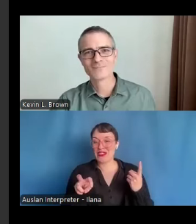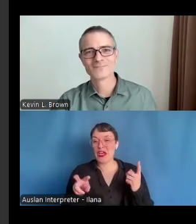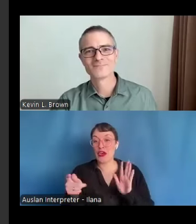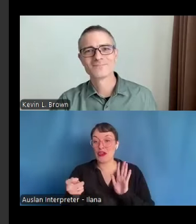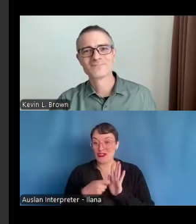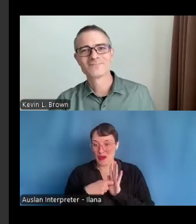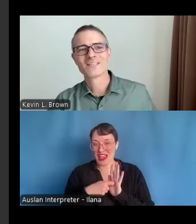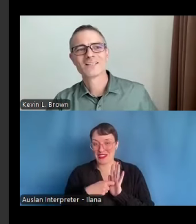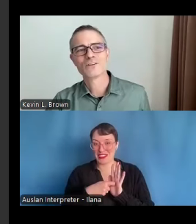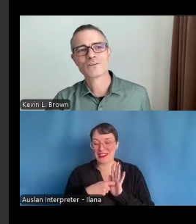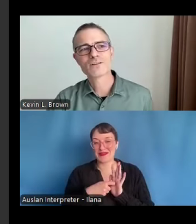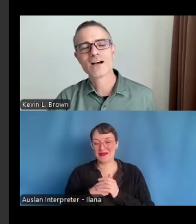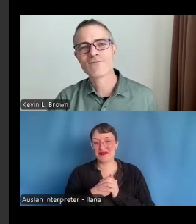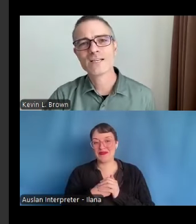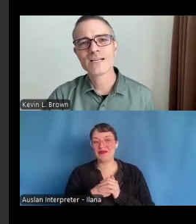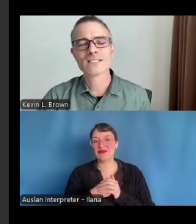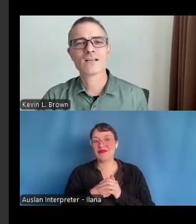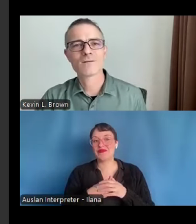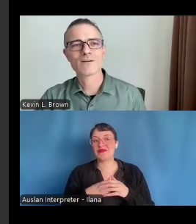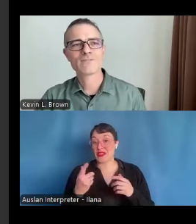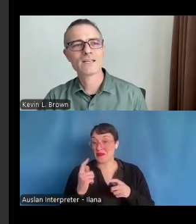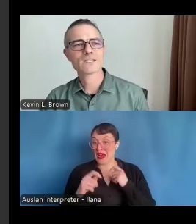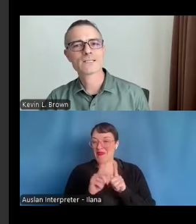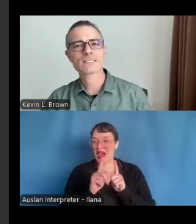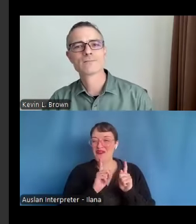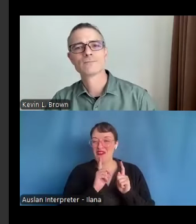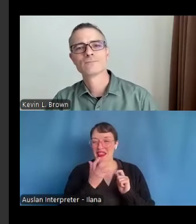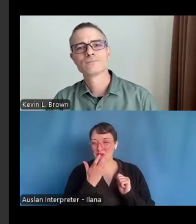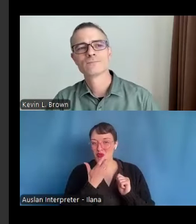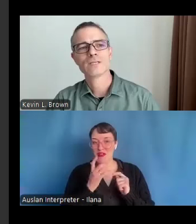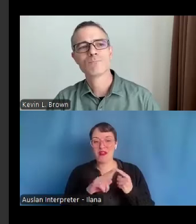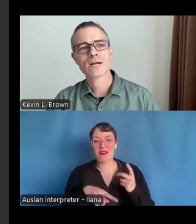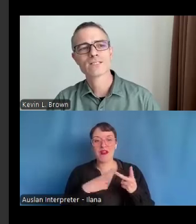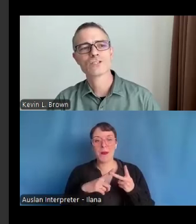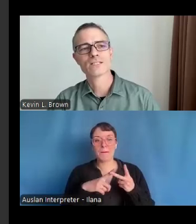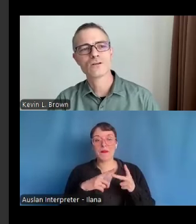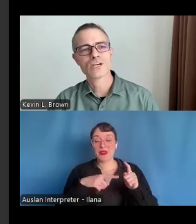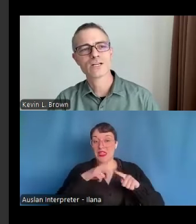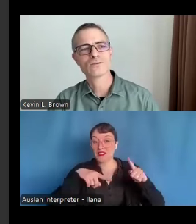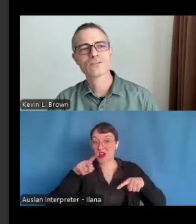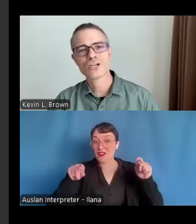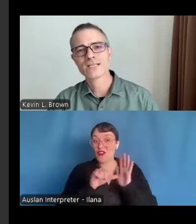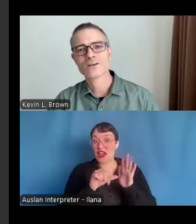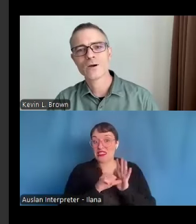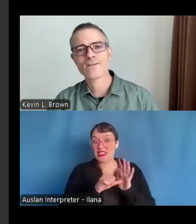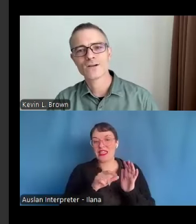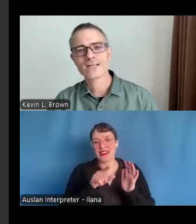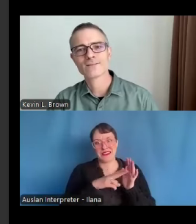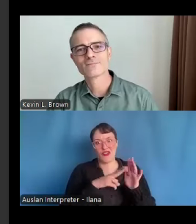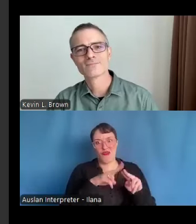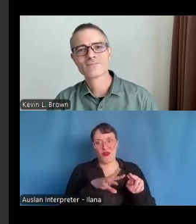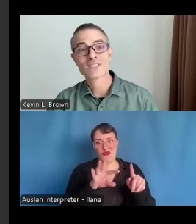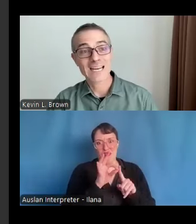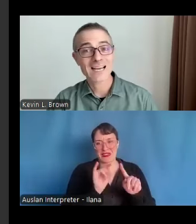apple. Diversified funding is a nonprofit nemesis, and brands that chase all channels chase away